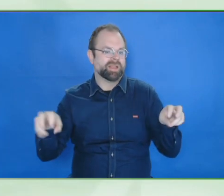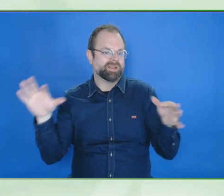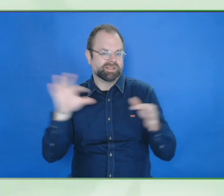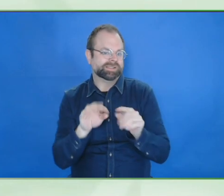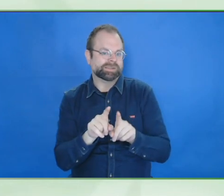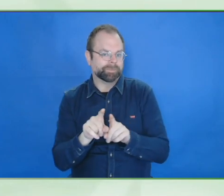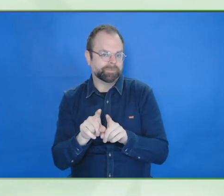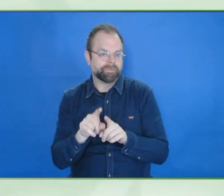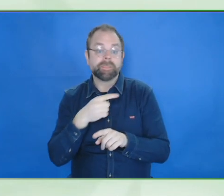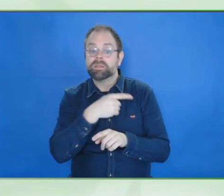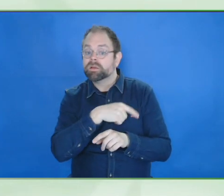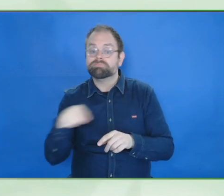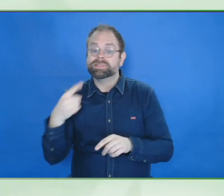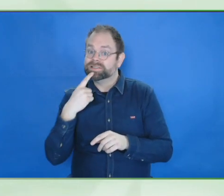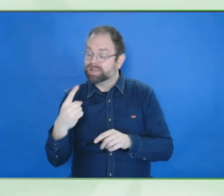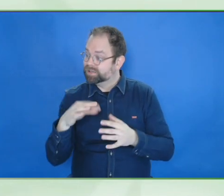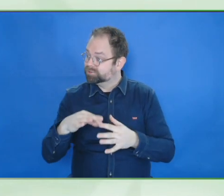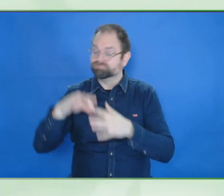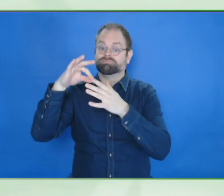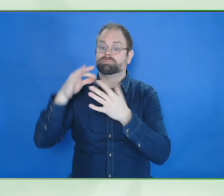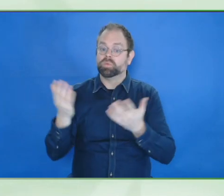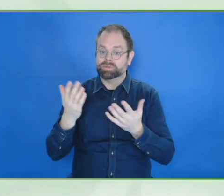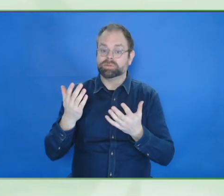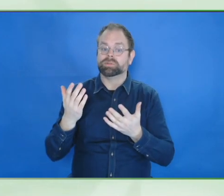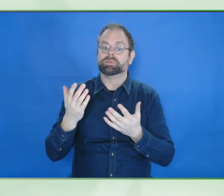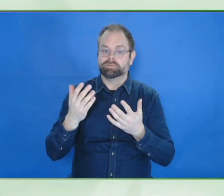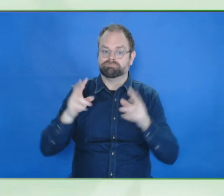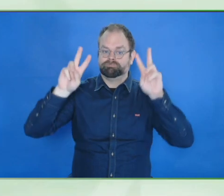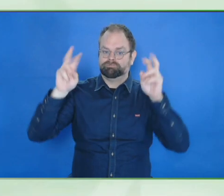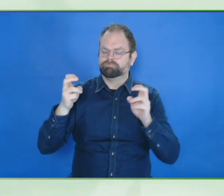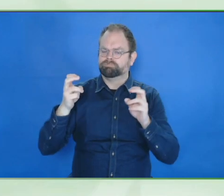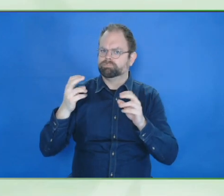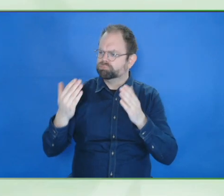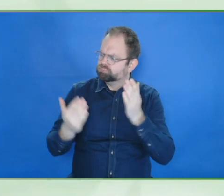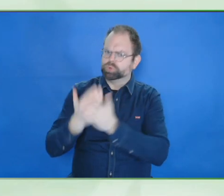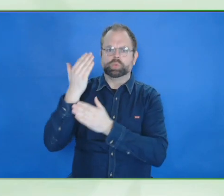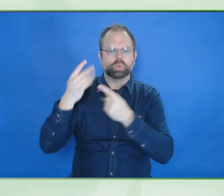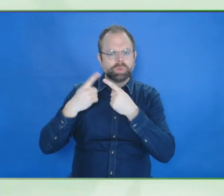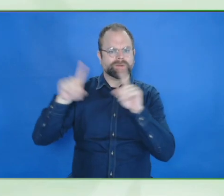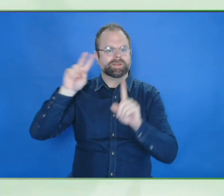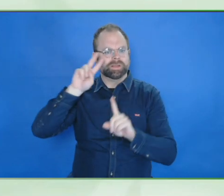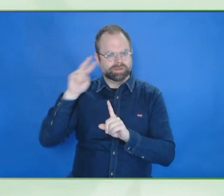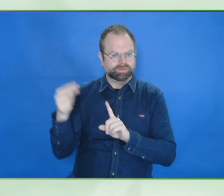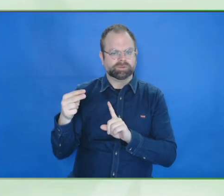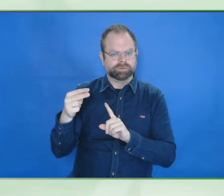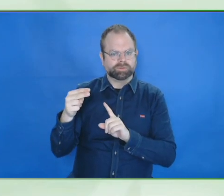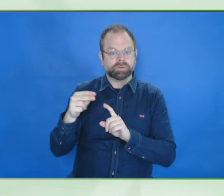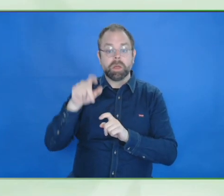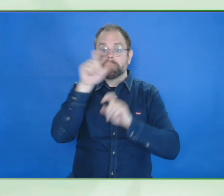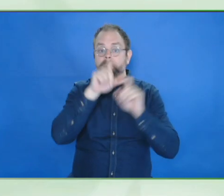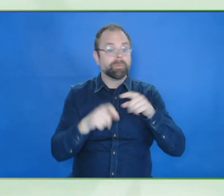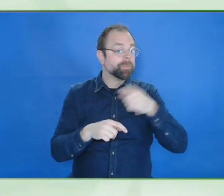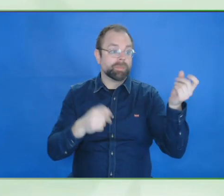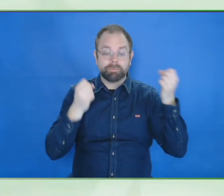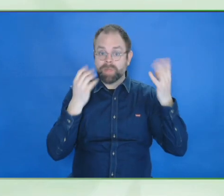you're looking for some seed funders to invest in your group and then to in turn fund some new ideas. What